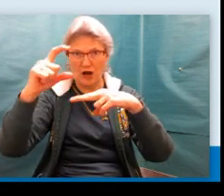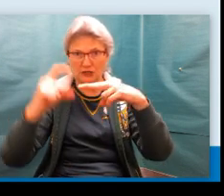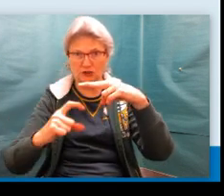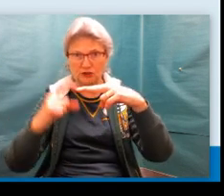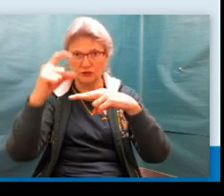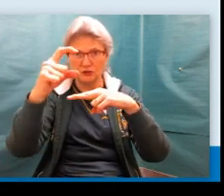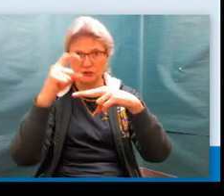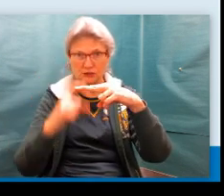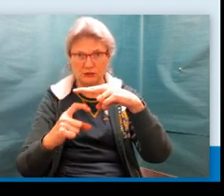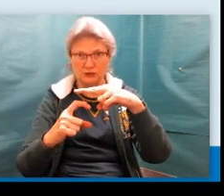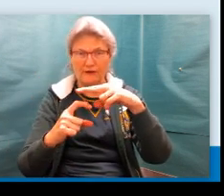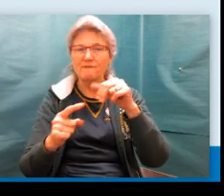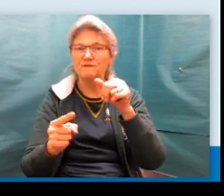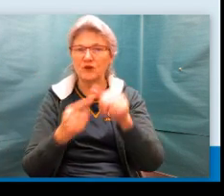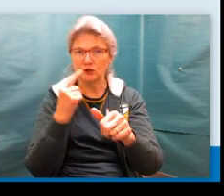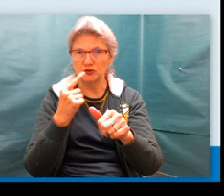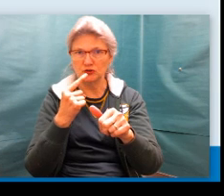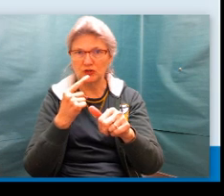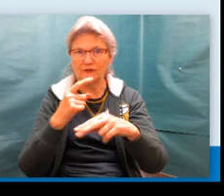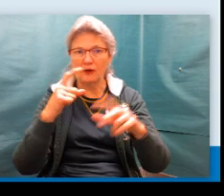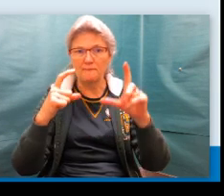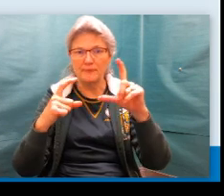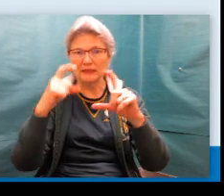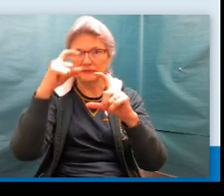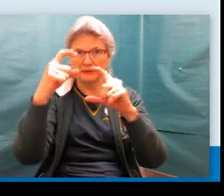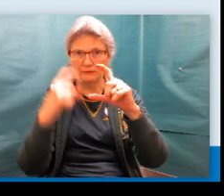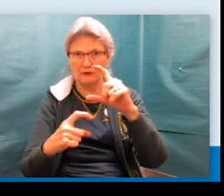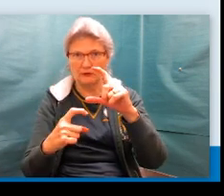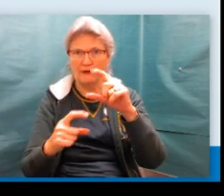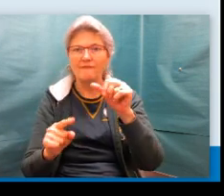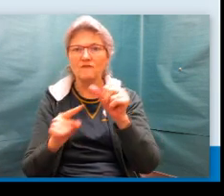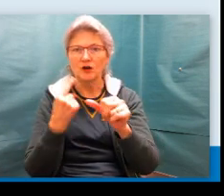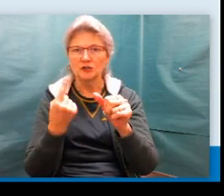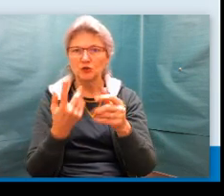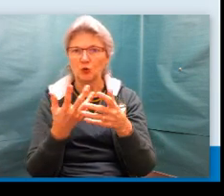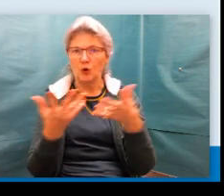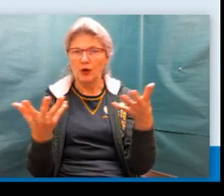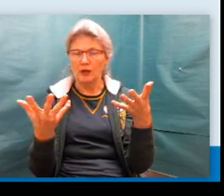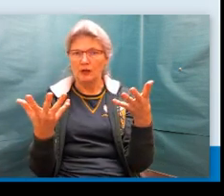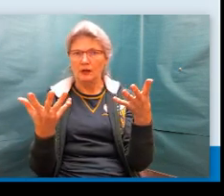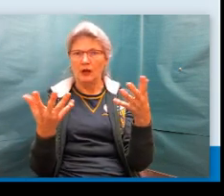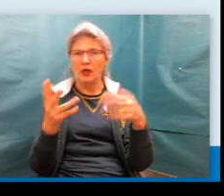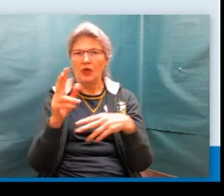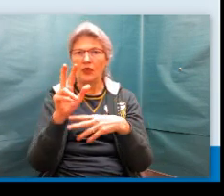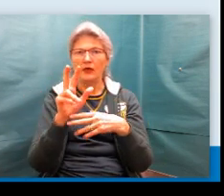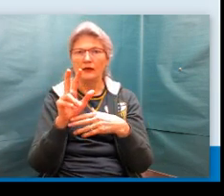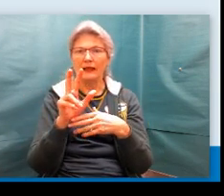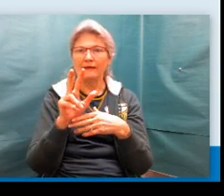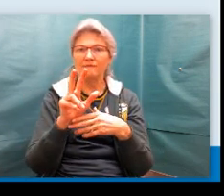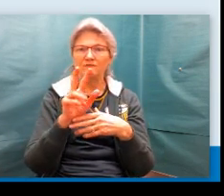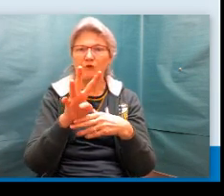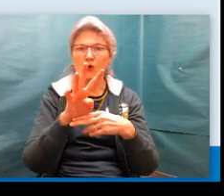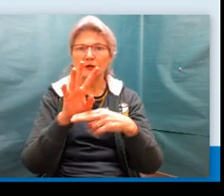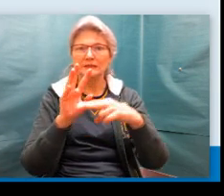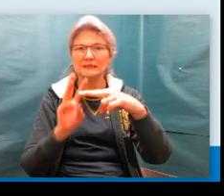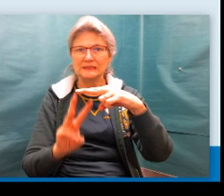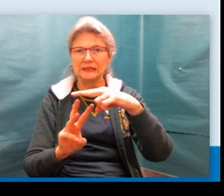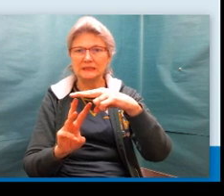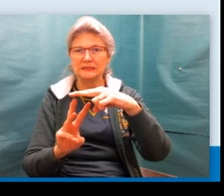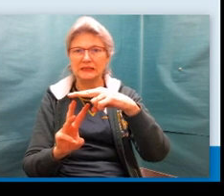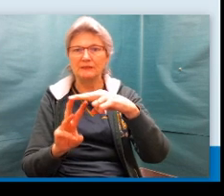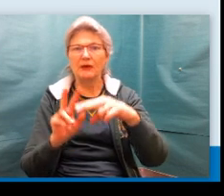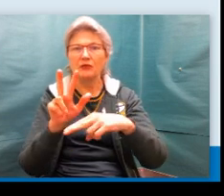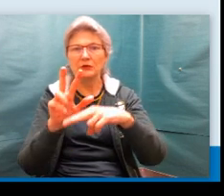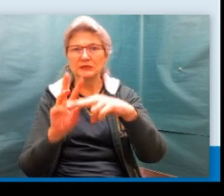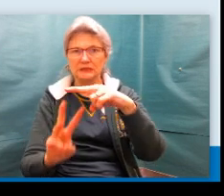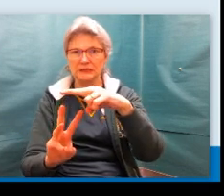the mixed number first, which are what? Yeah, you got it, my 4/6 and my